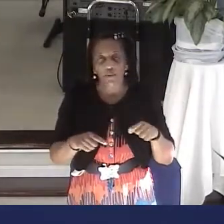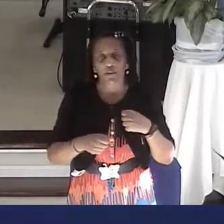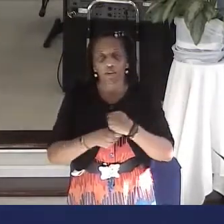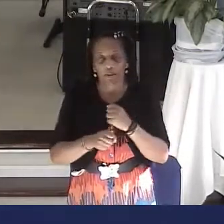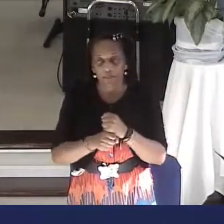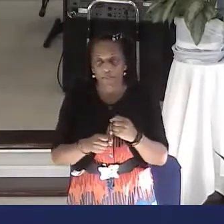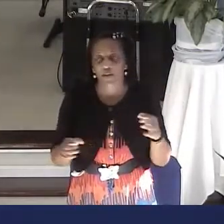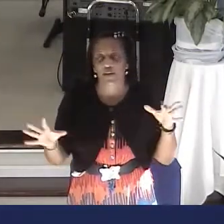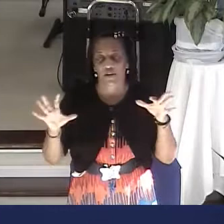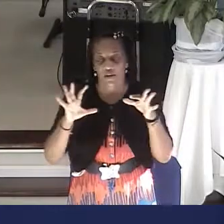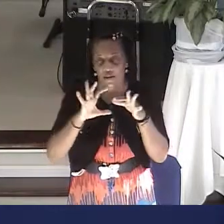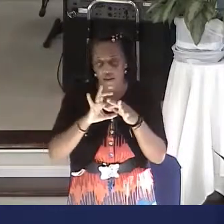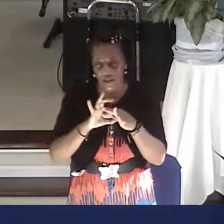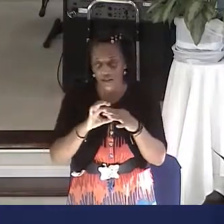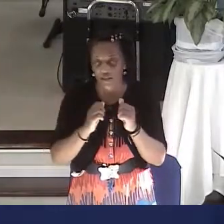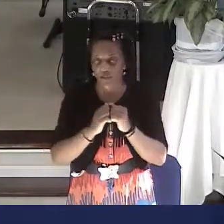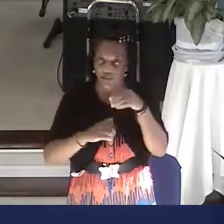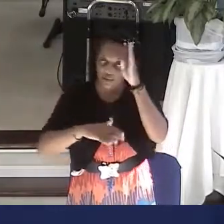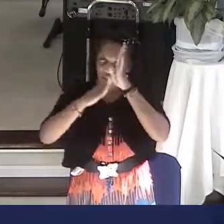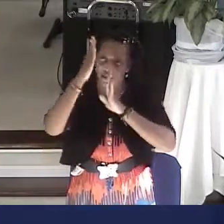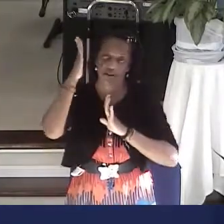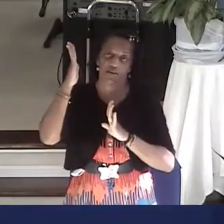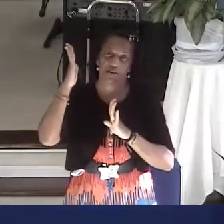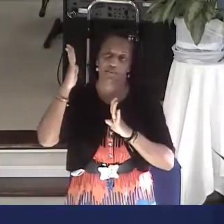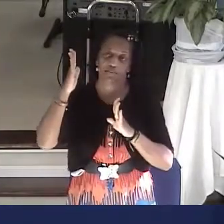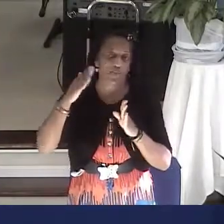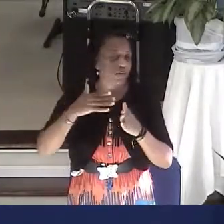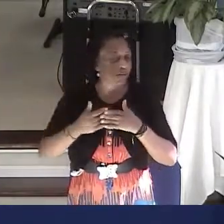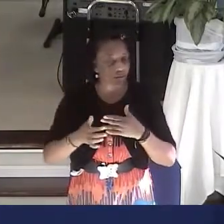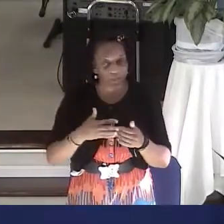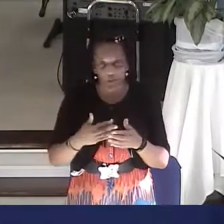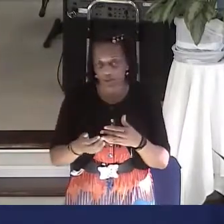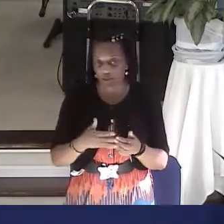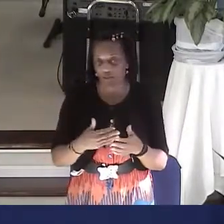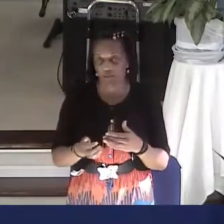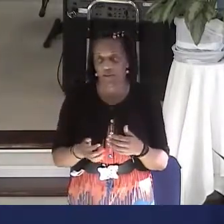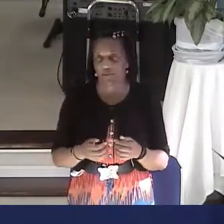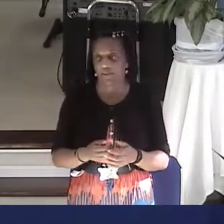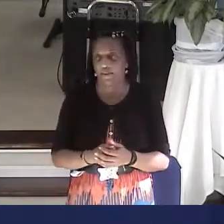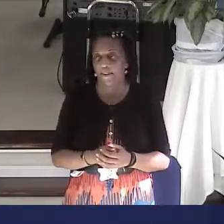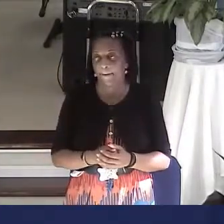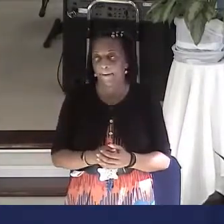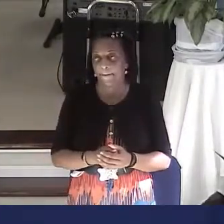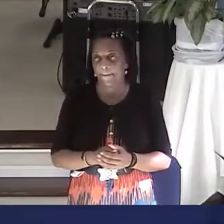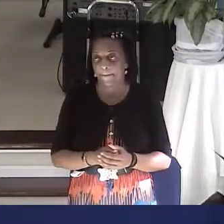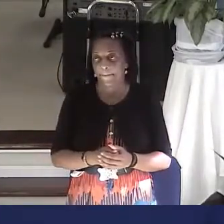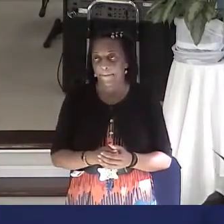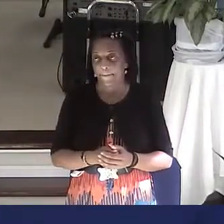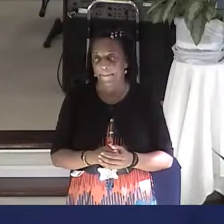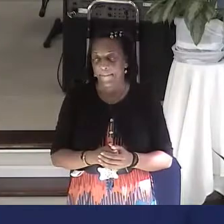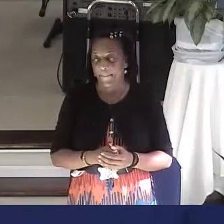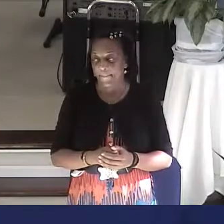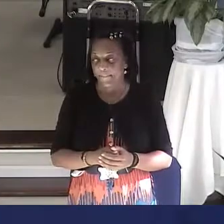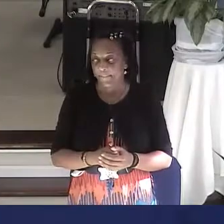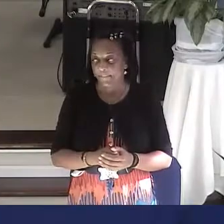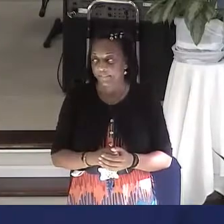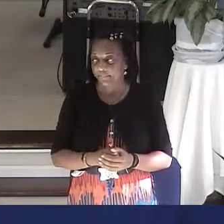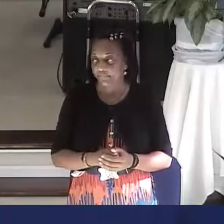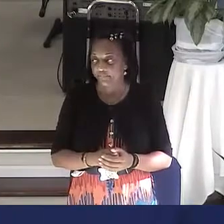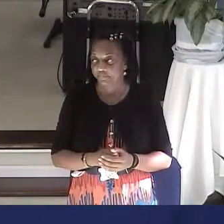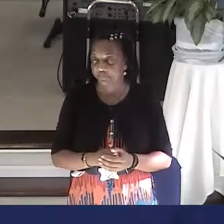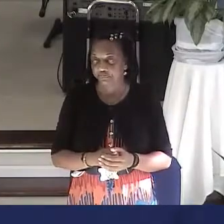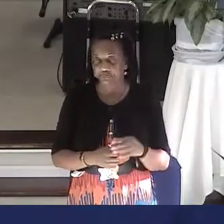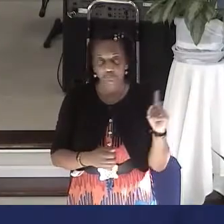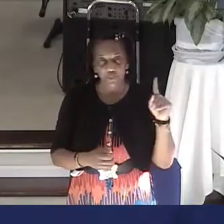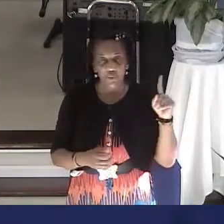God transcends the electromagnetic spectrum. It transcends airwaves. Hallelujah. And where the spirit of